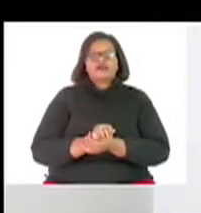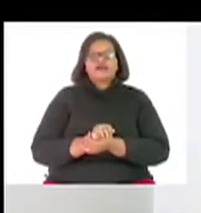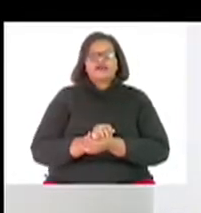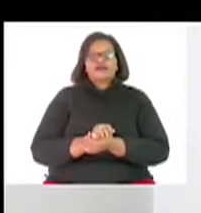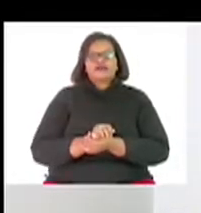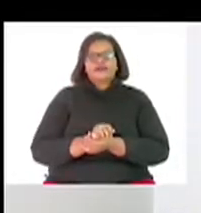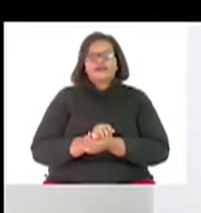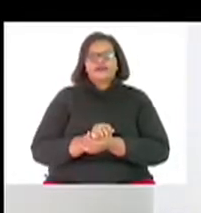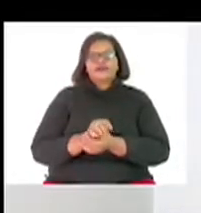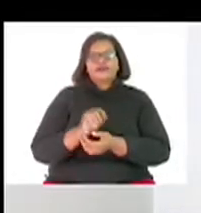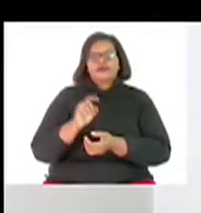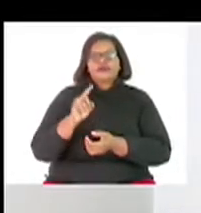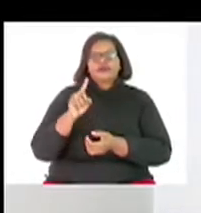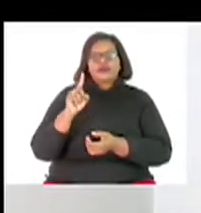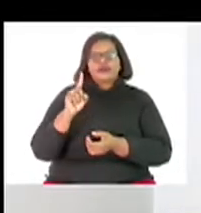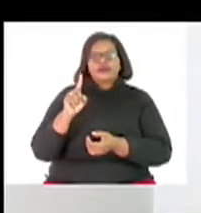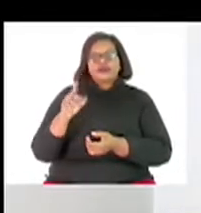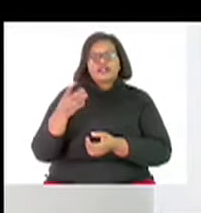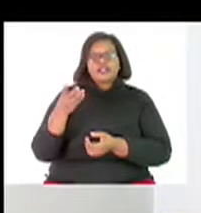12,